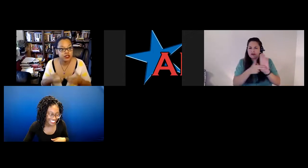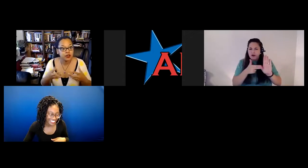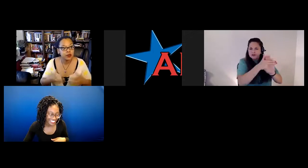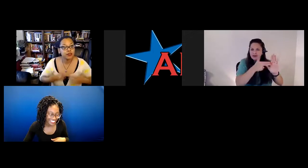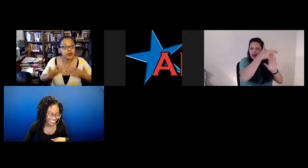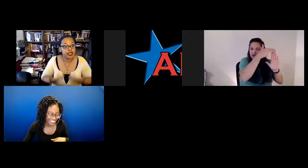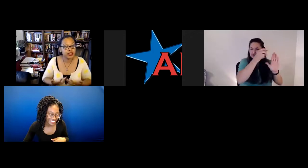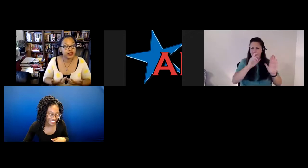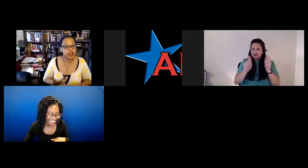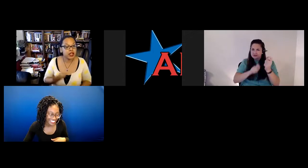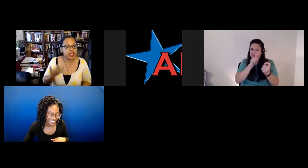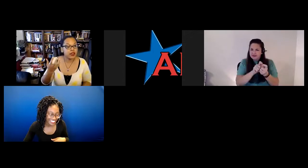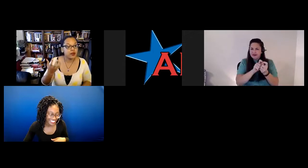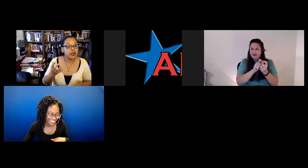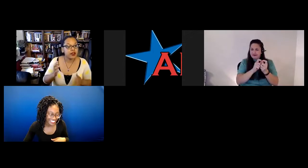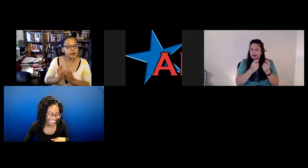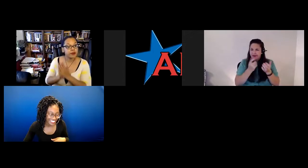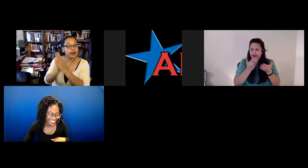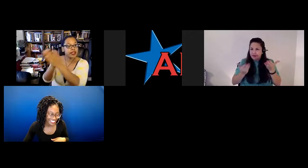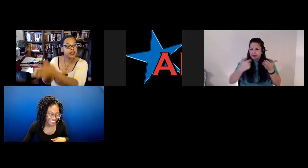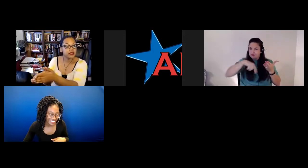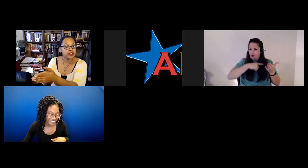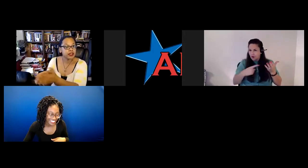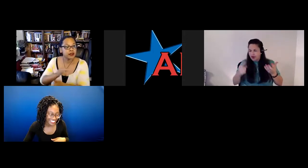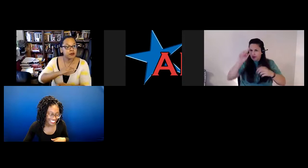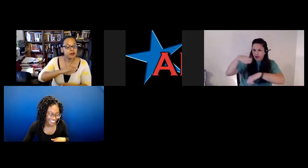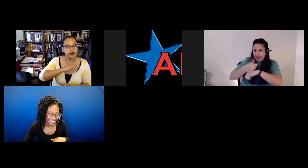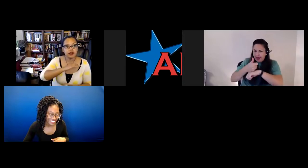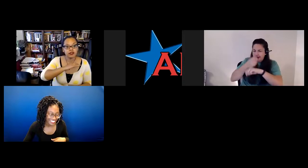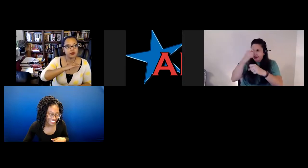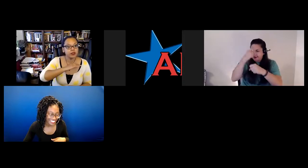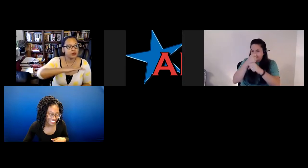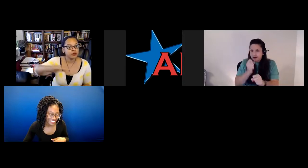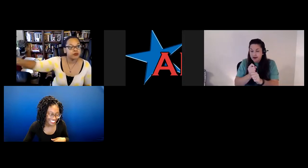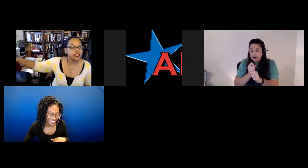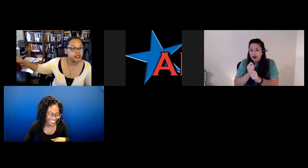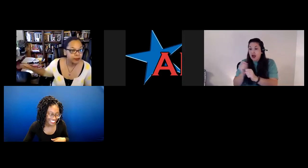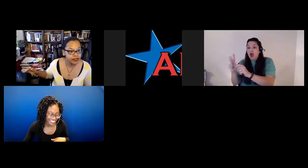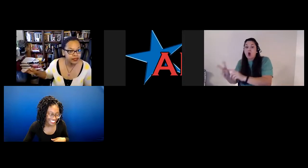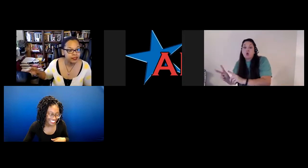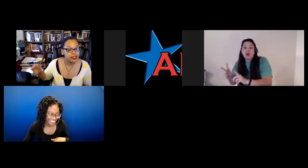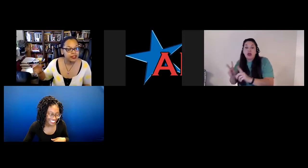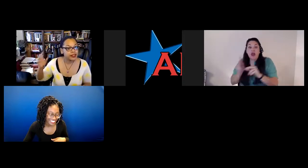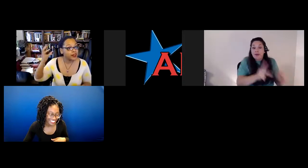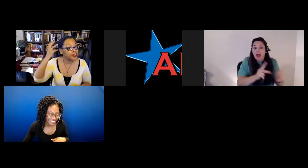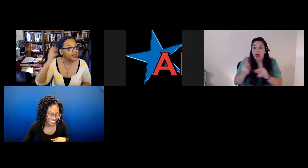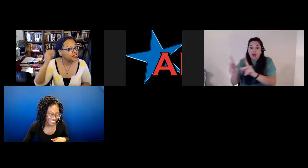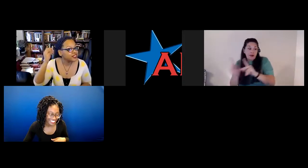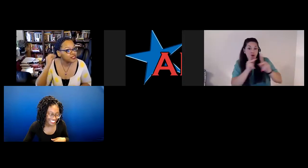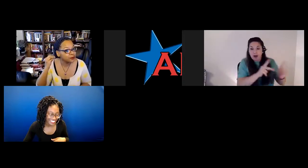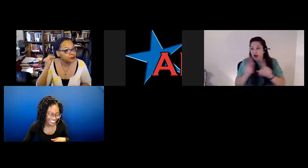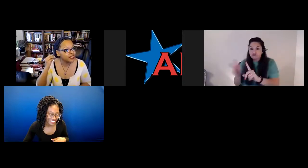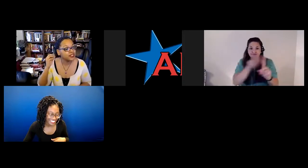constructs that we've created, and we are applying it with reckless abandon,